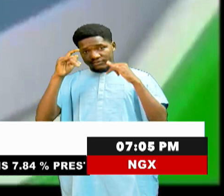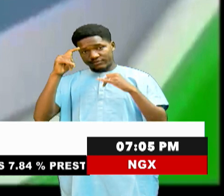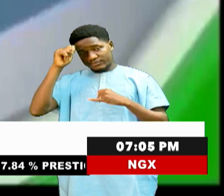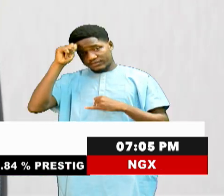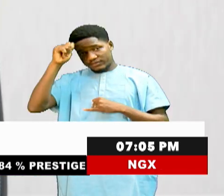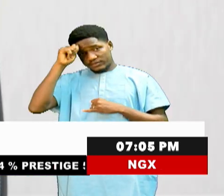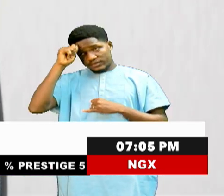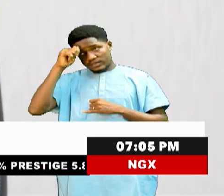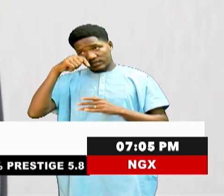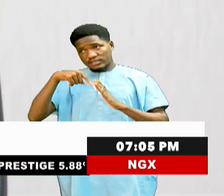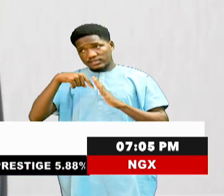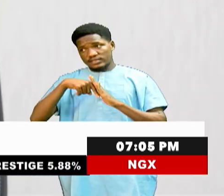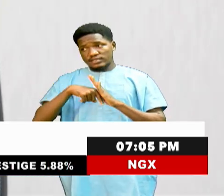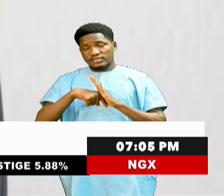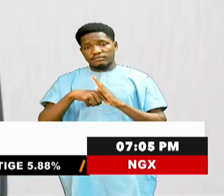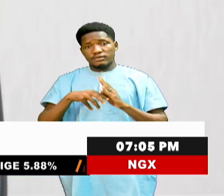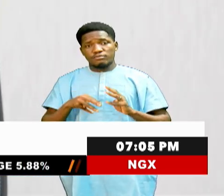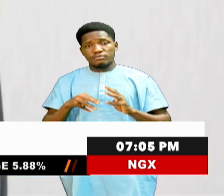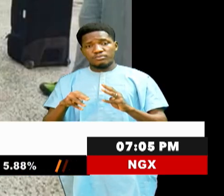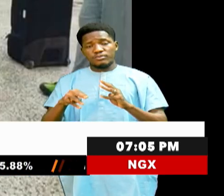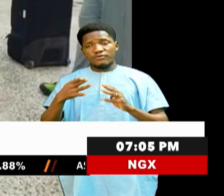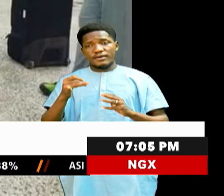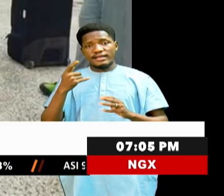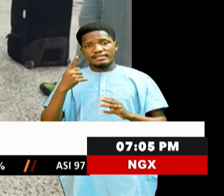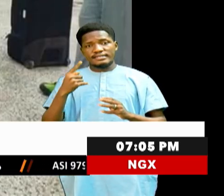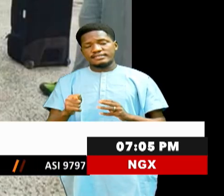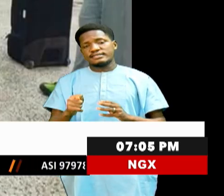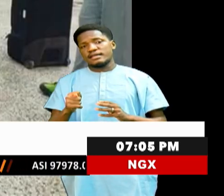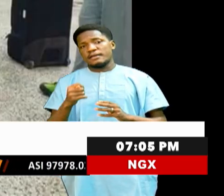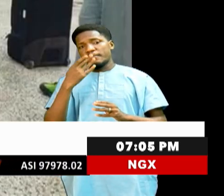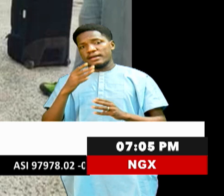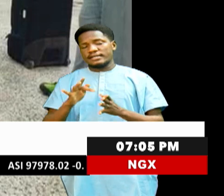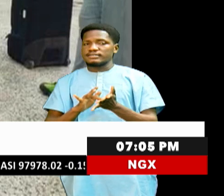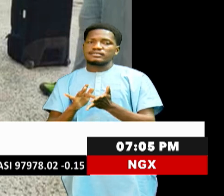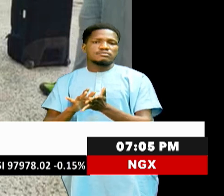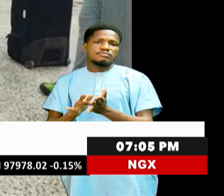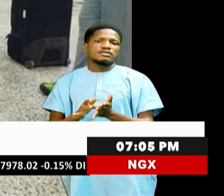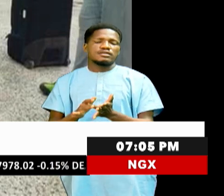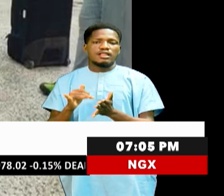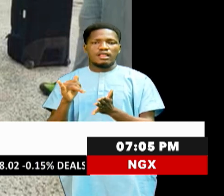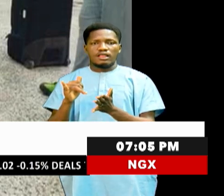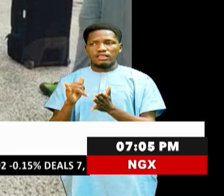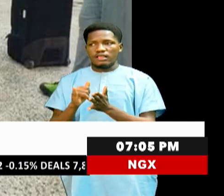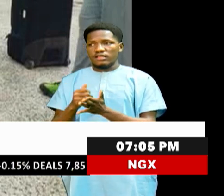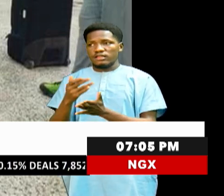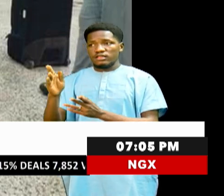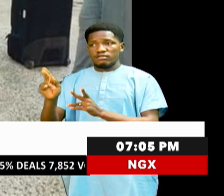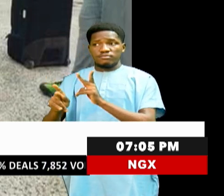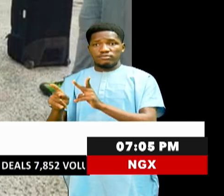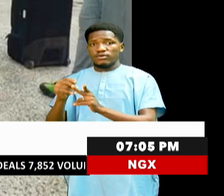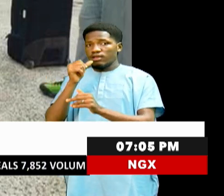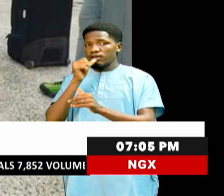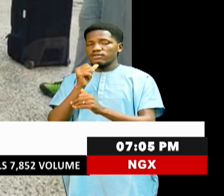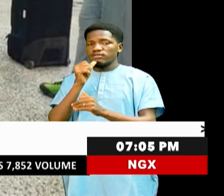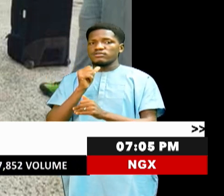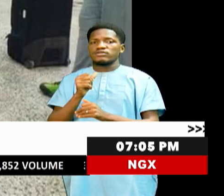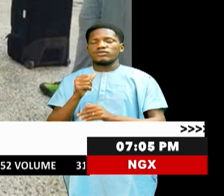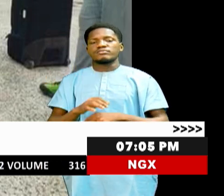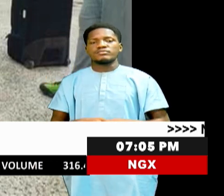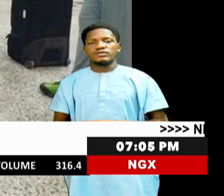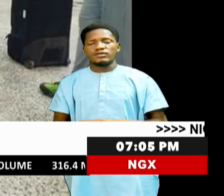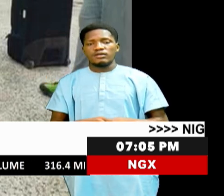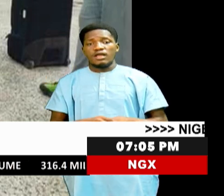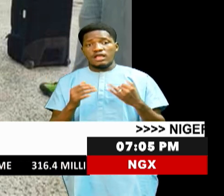Tinubu is deeply moved by the inhuman treatment endured by the Super Eagles of Nigeria at a Libyan airport